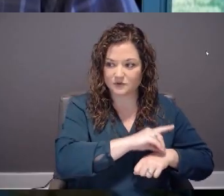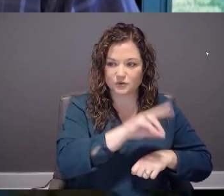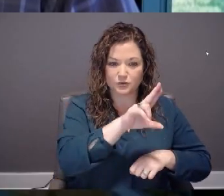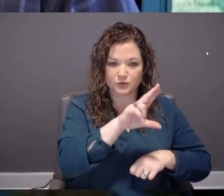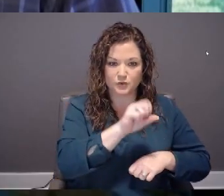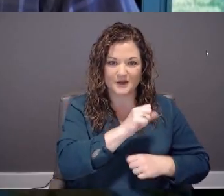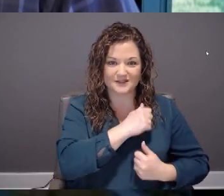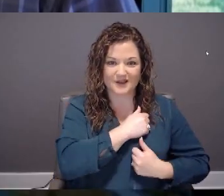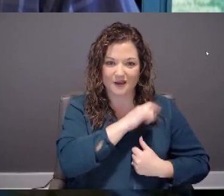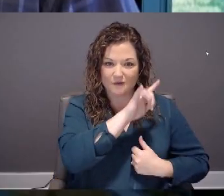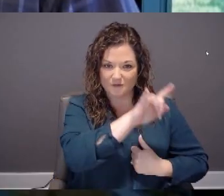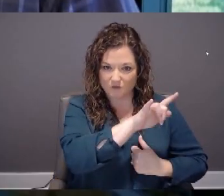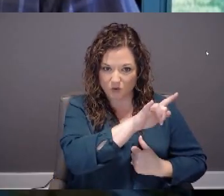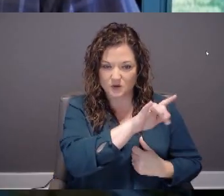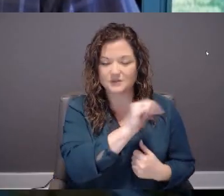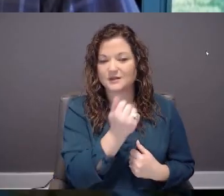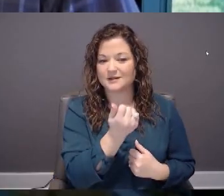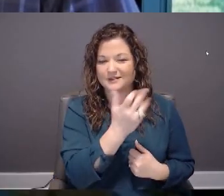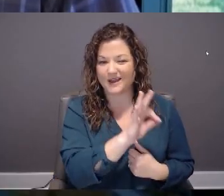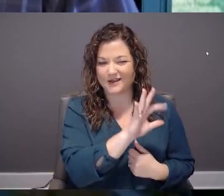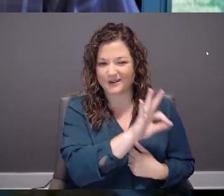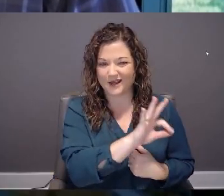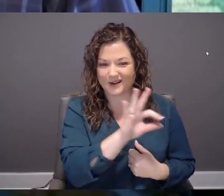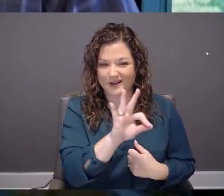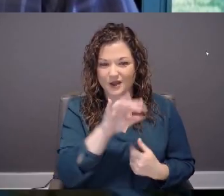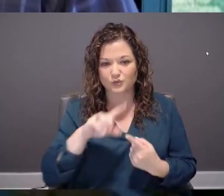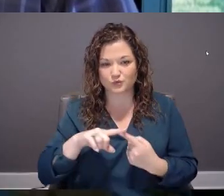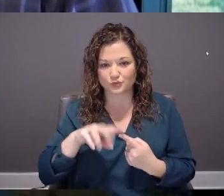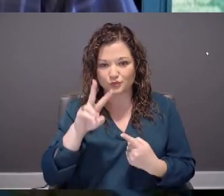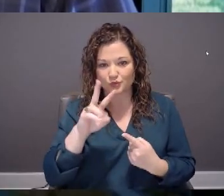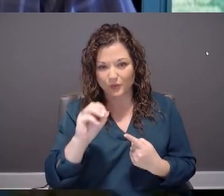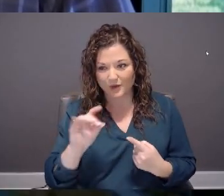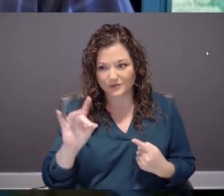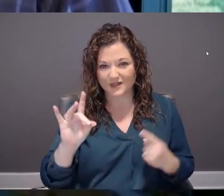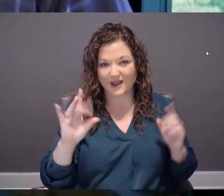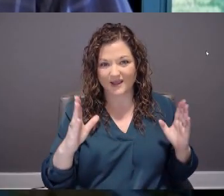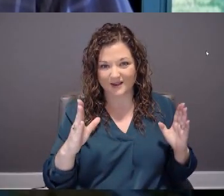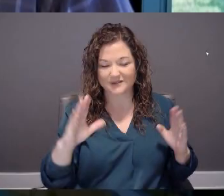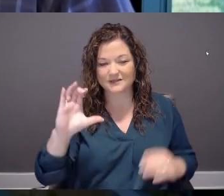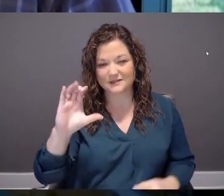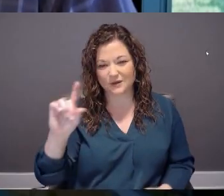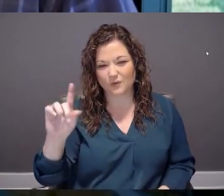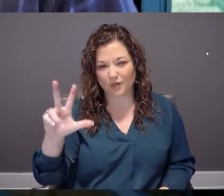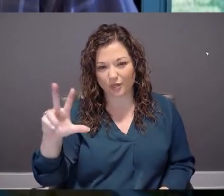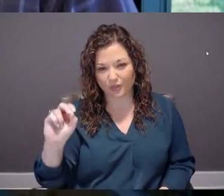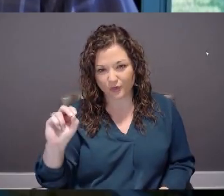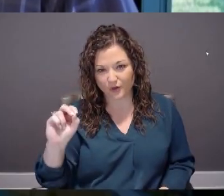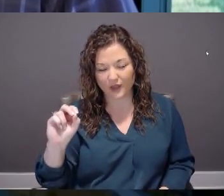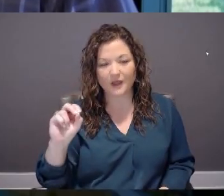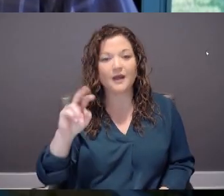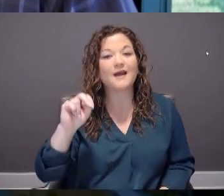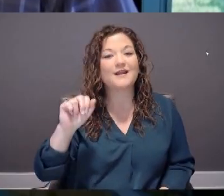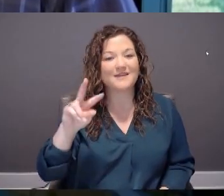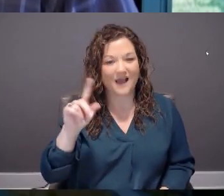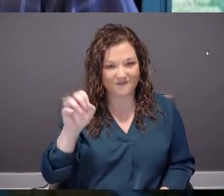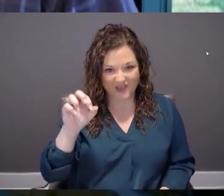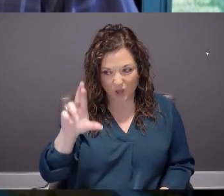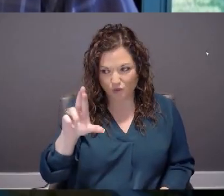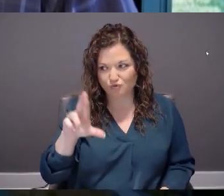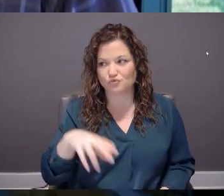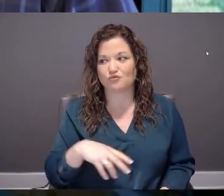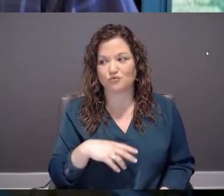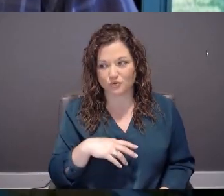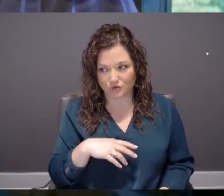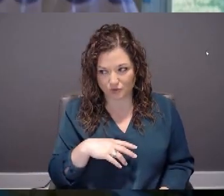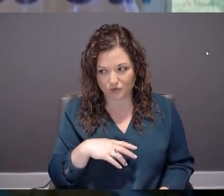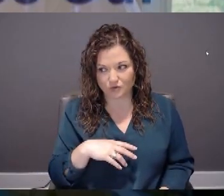Force from 1999 to 2008. I was a C-130 EH navigator and a proud member of the 40th Airlift